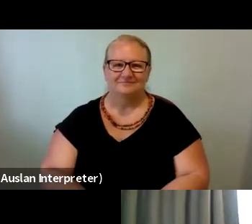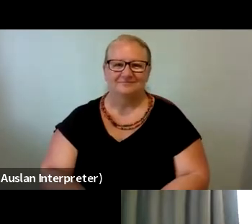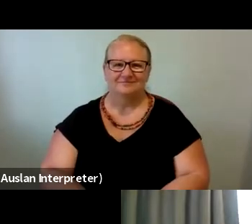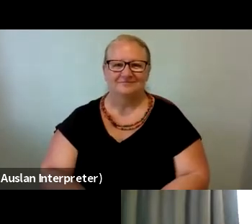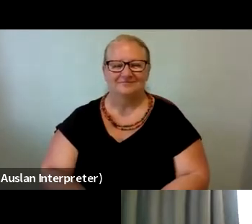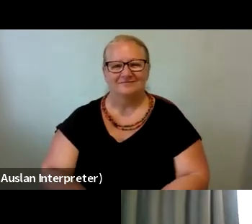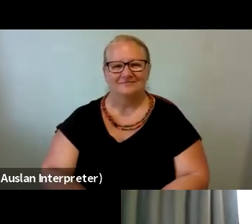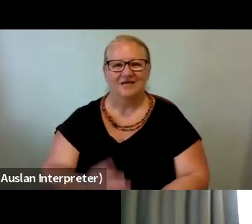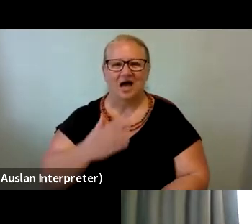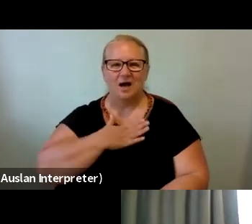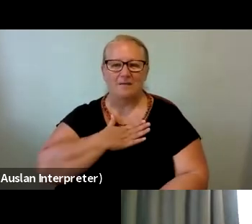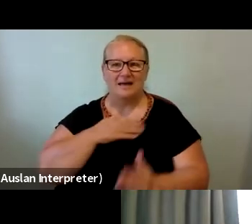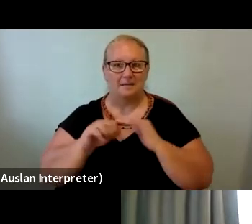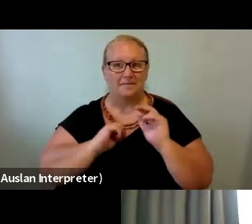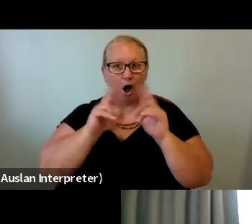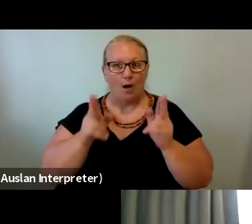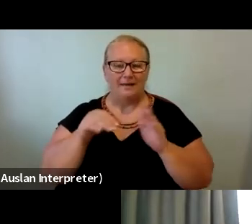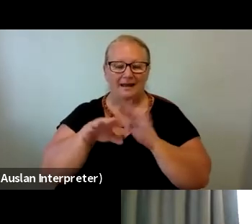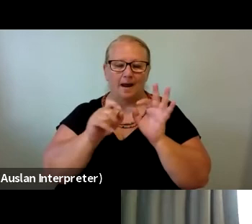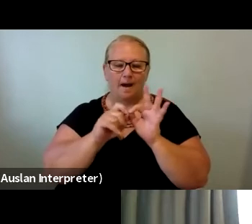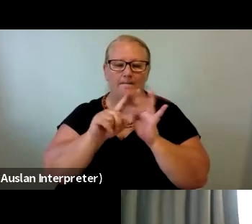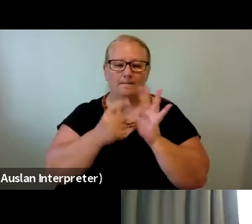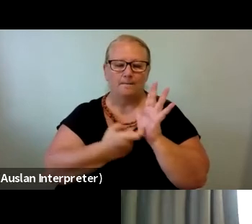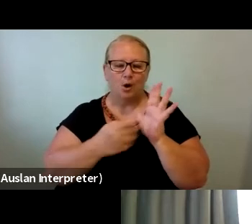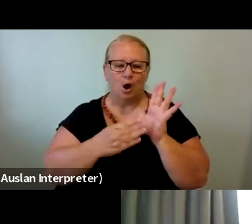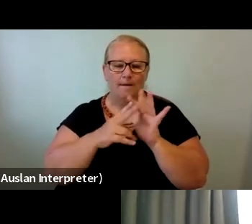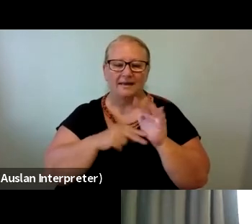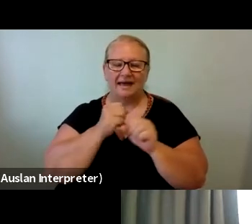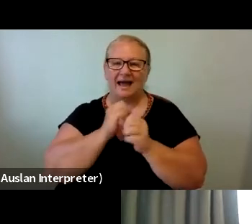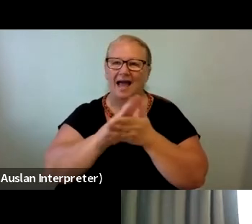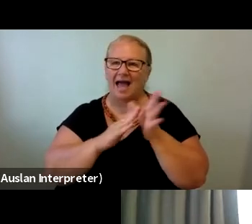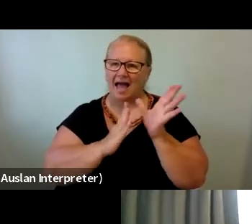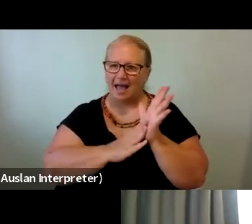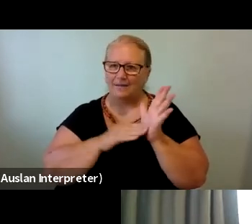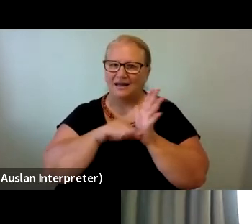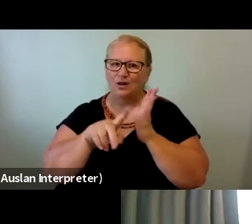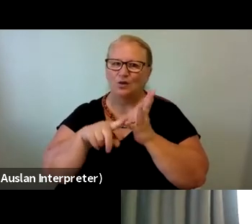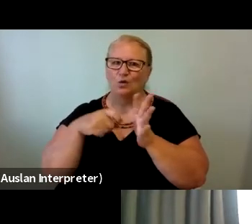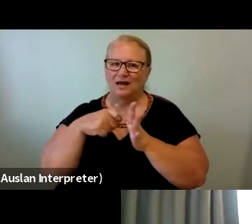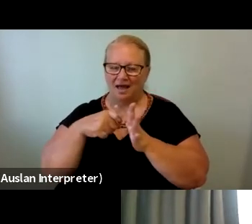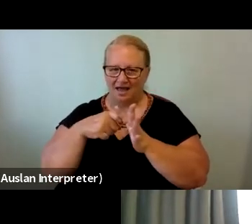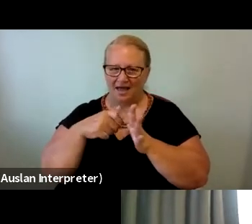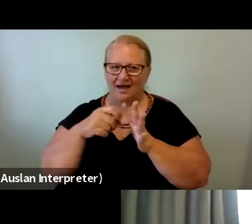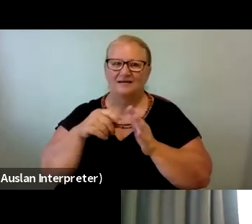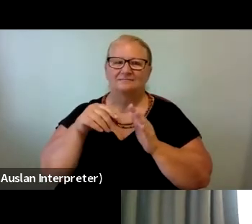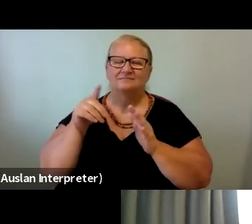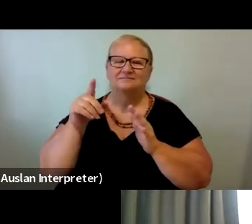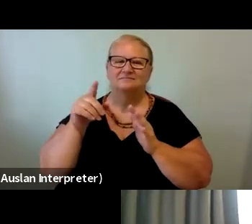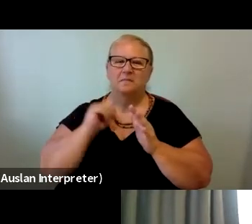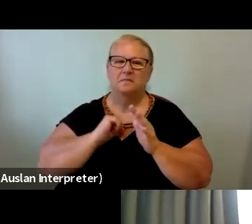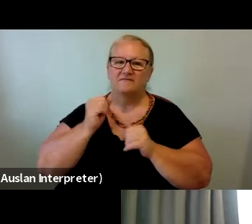I'm in my home in Birmingham, UK, in our lounge room against